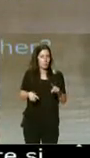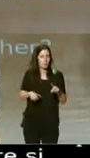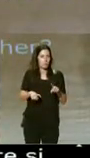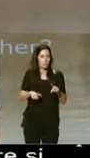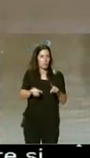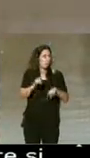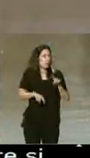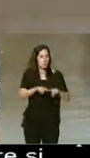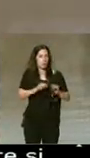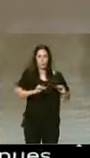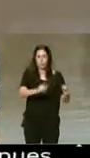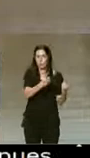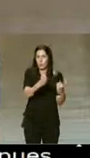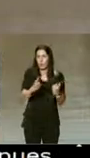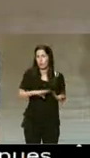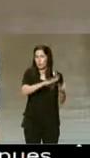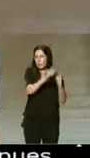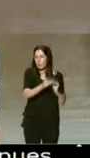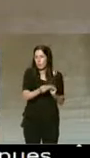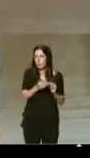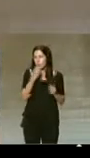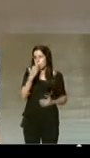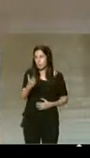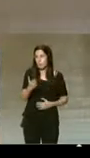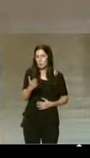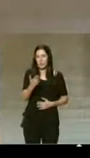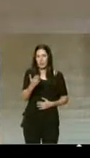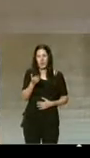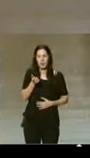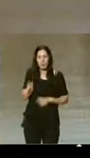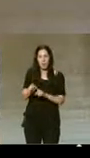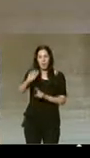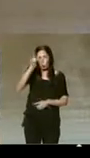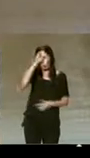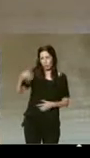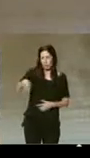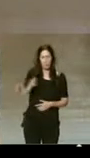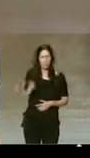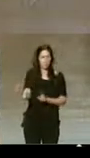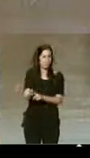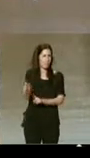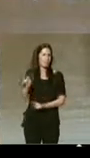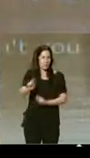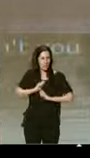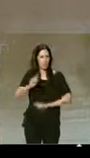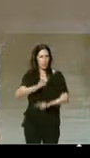headsets, well, here you go. Why don't you just provide headsets? But I think